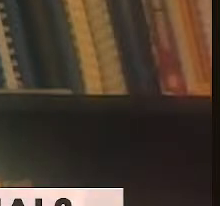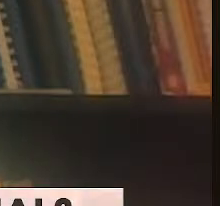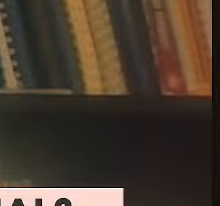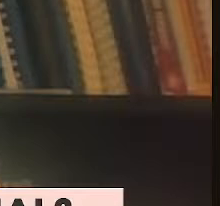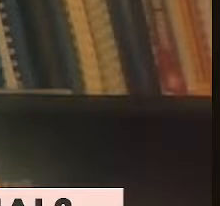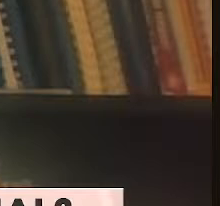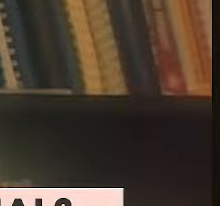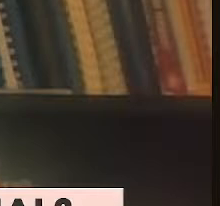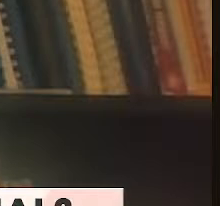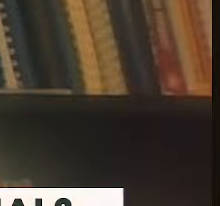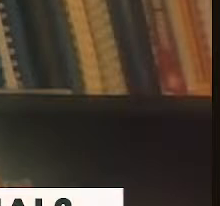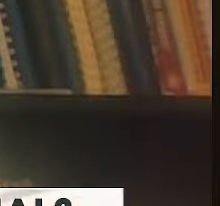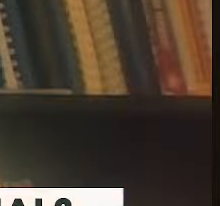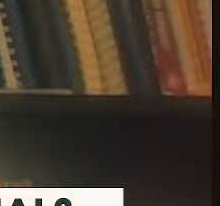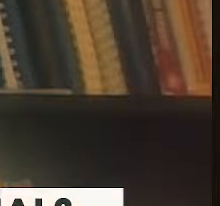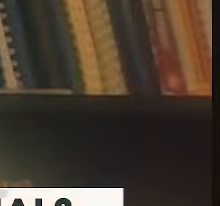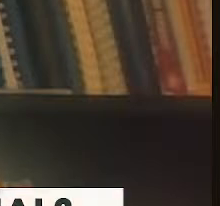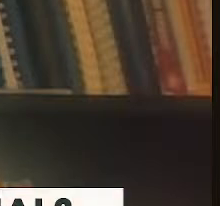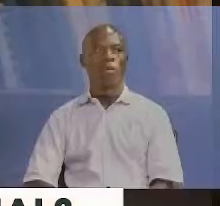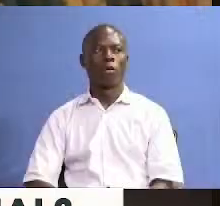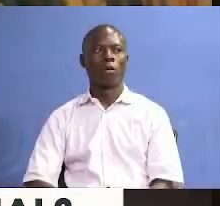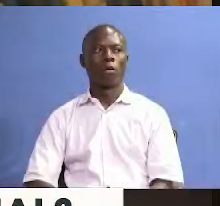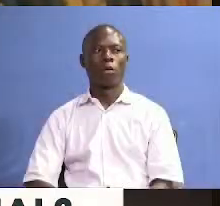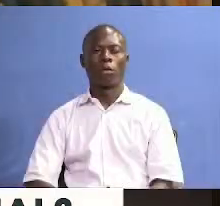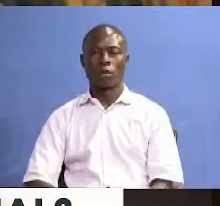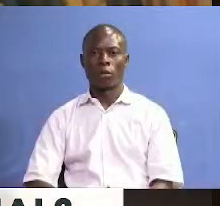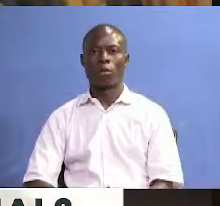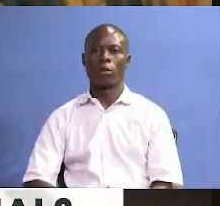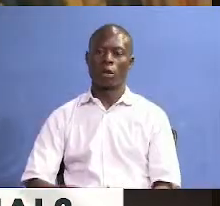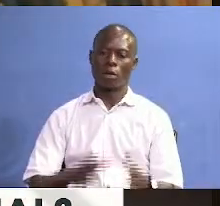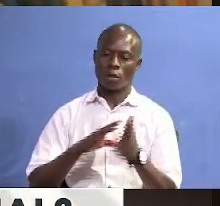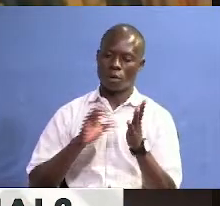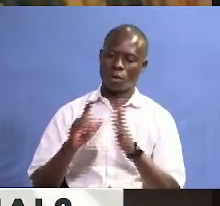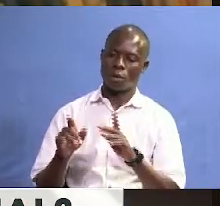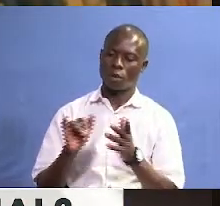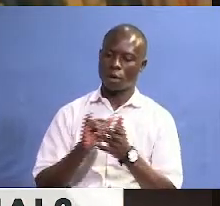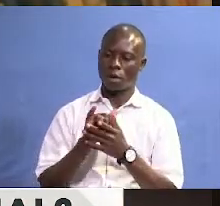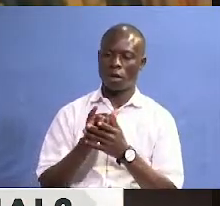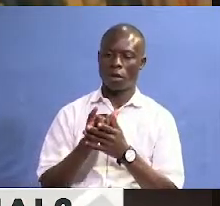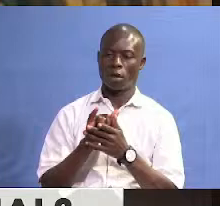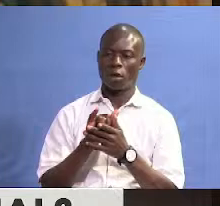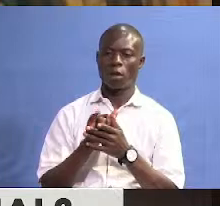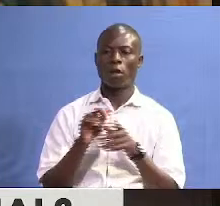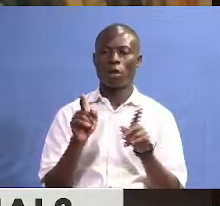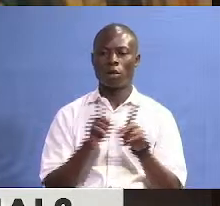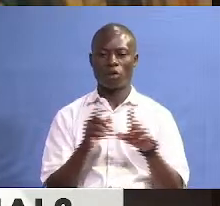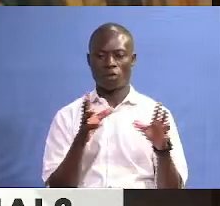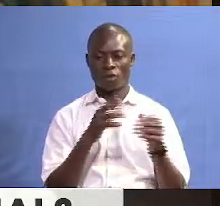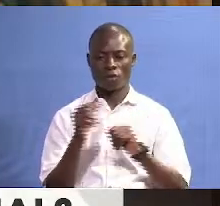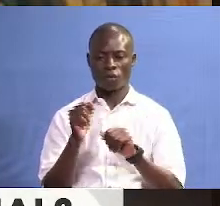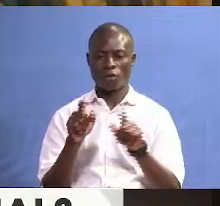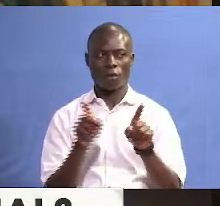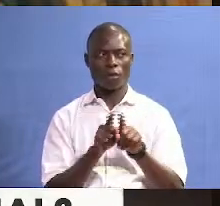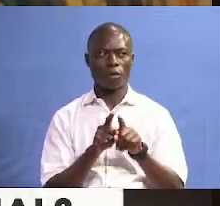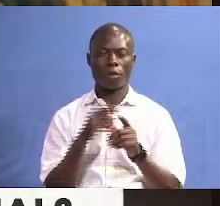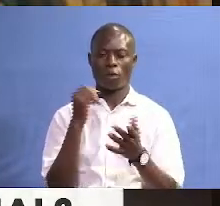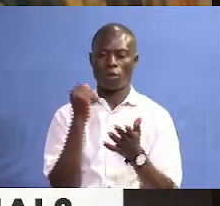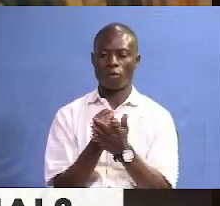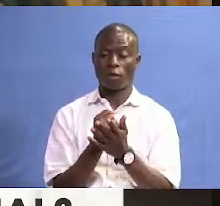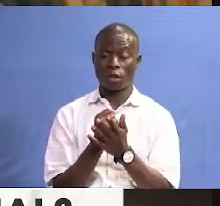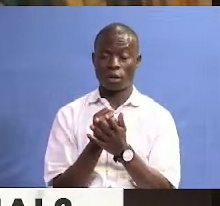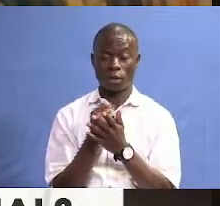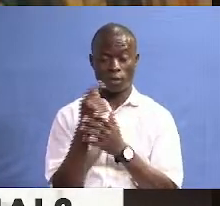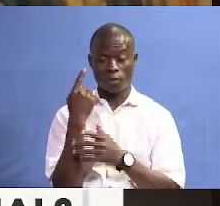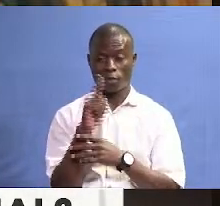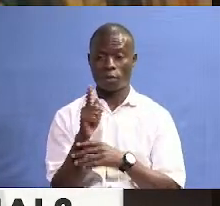he's relied upon to dismiss the holder of the office of the Attorney